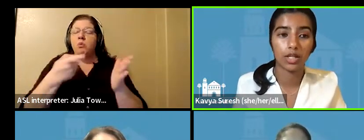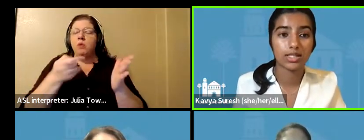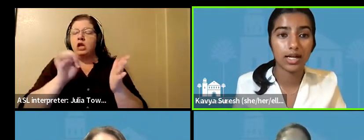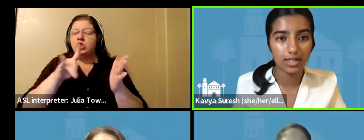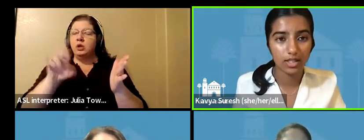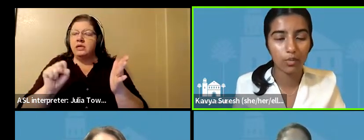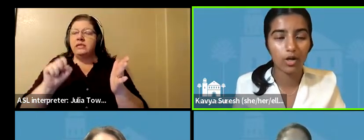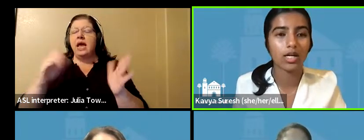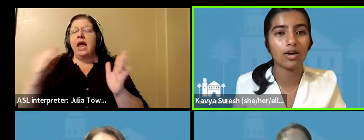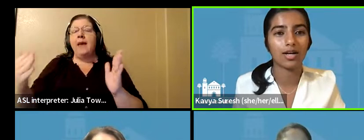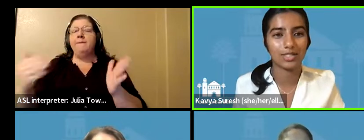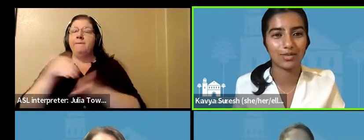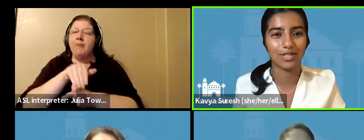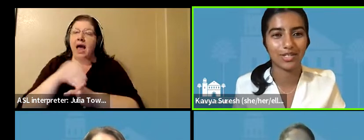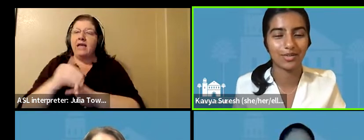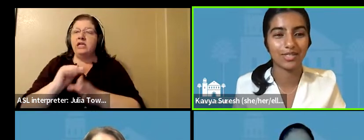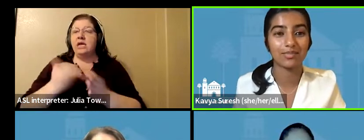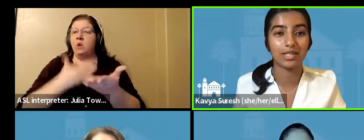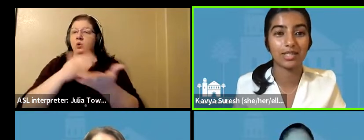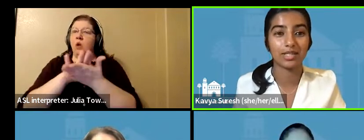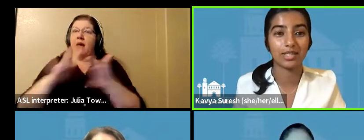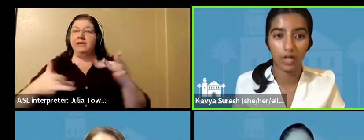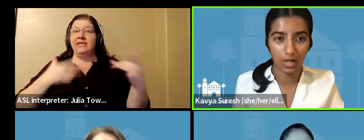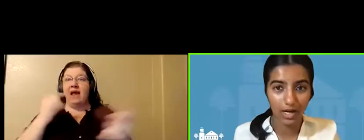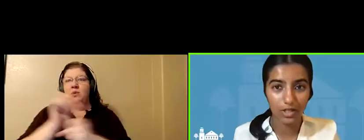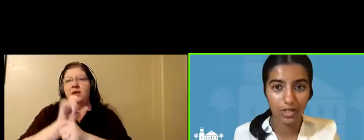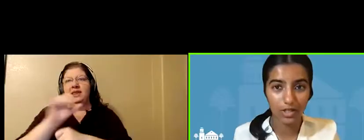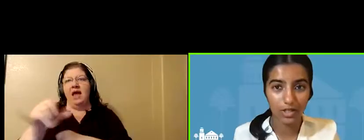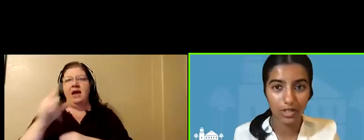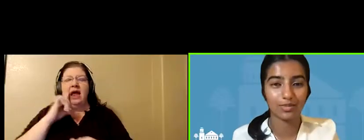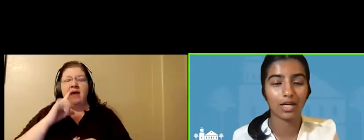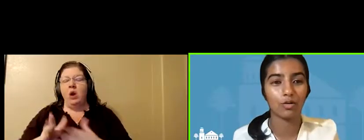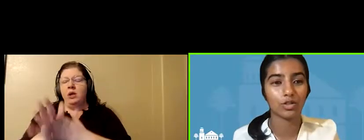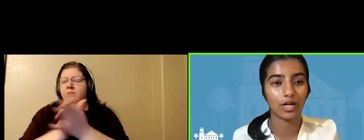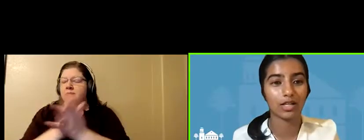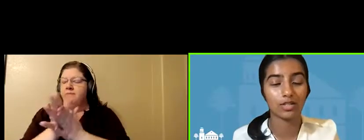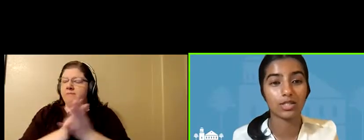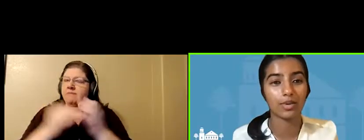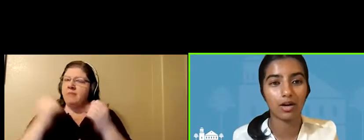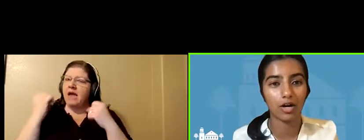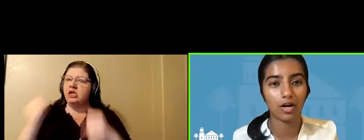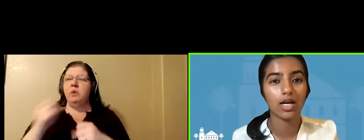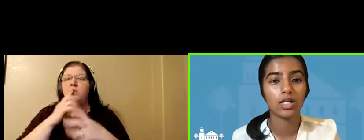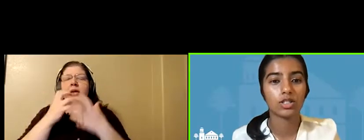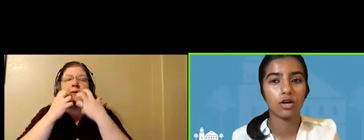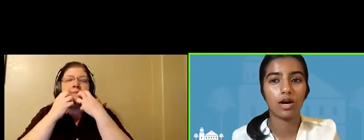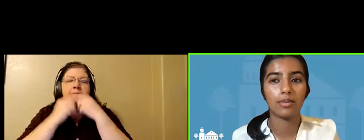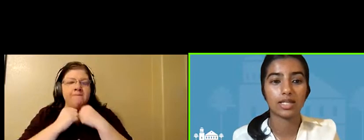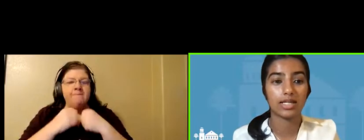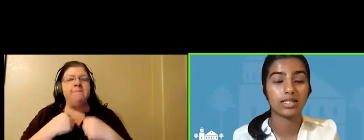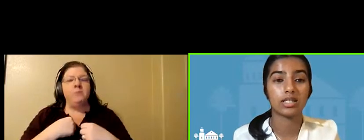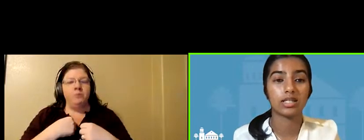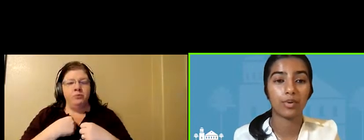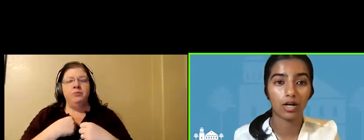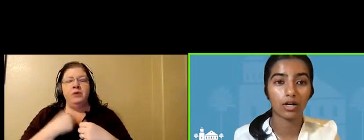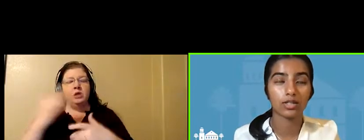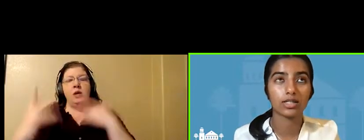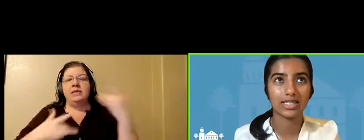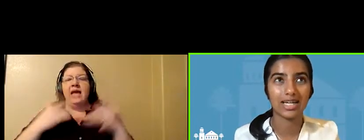that I'm really excited to be working on. As you all know, it's something that I am very passionate about and something I hold very close to my heart. So I'm excited to see